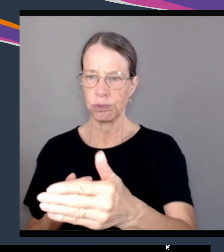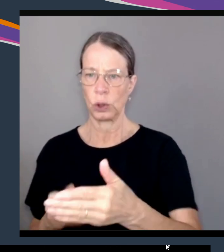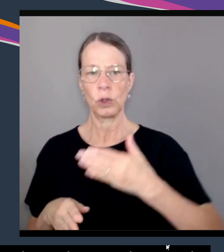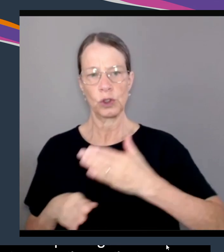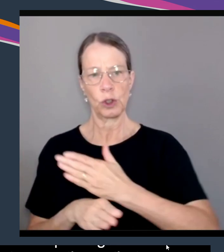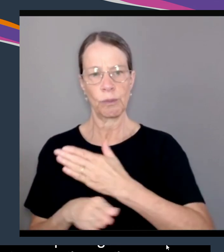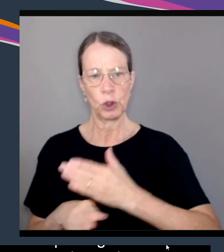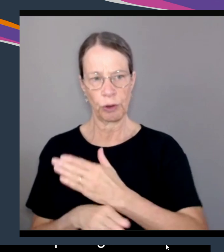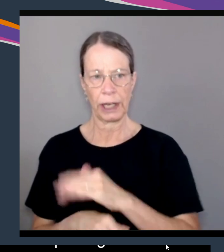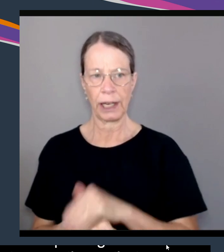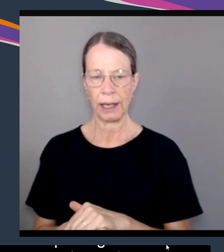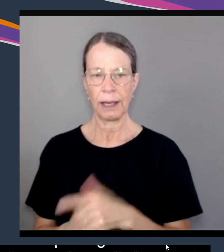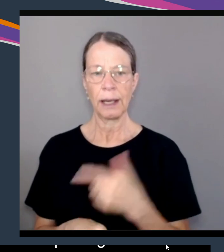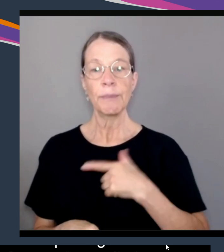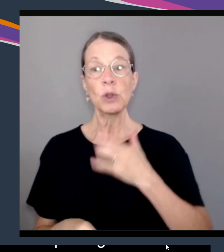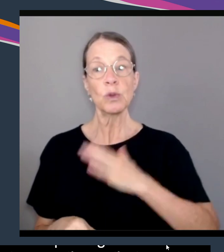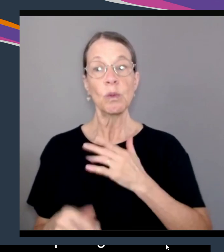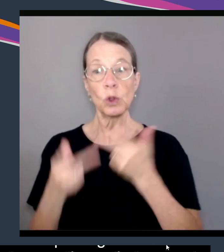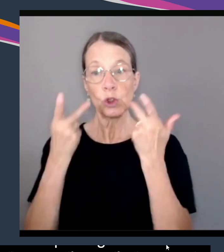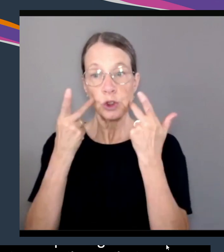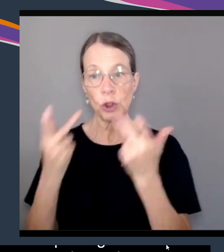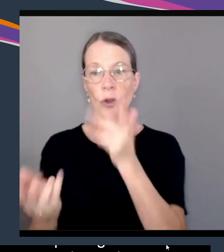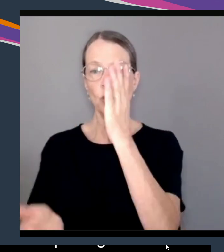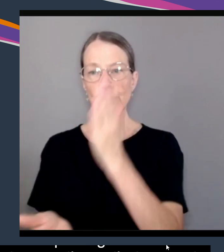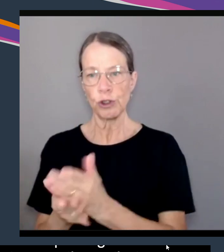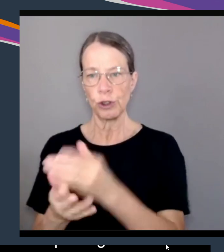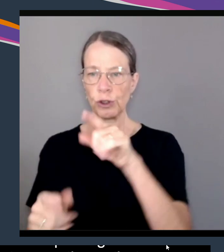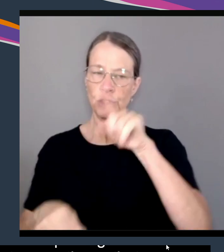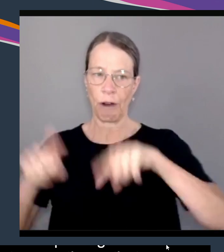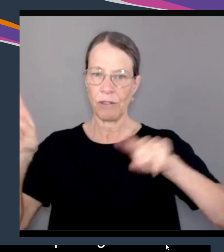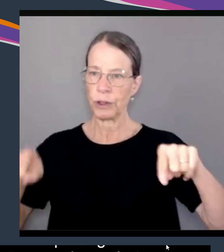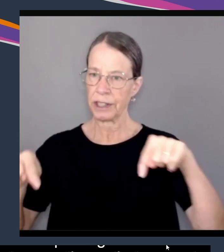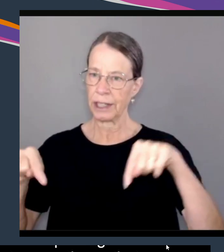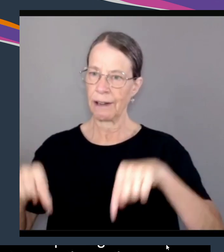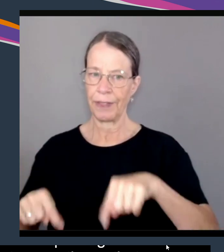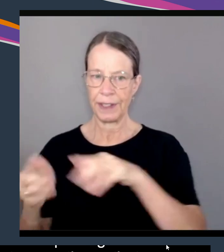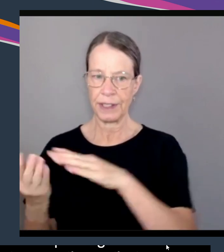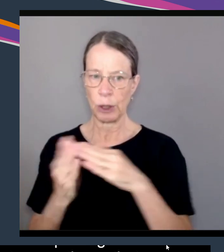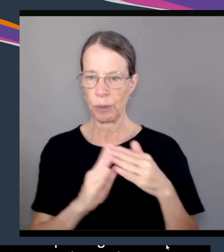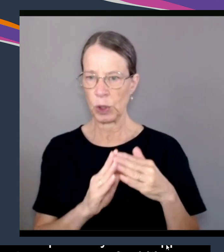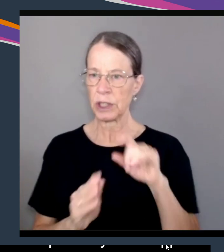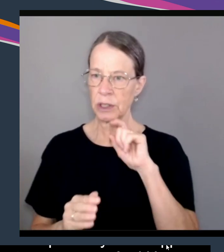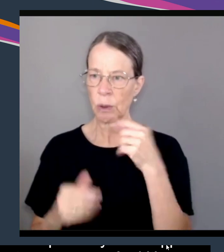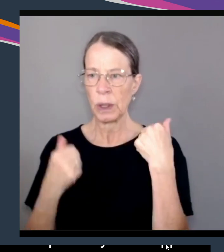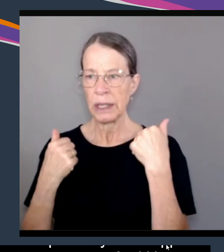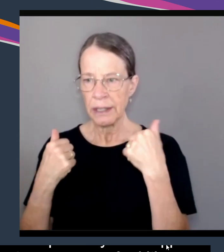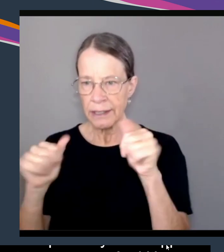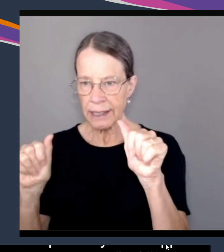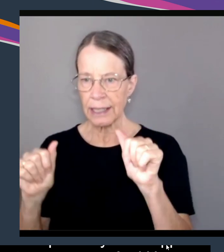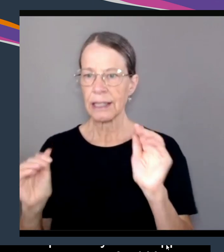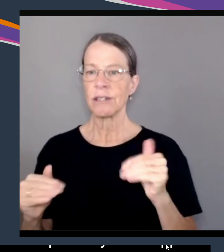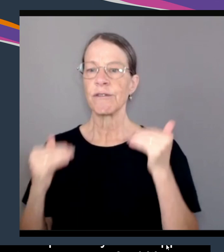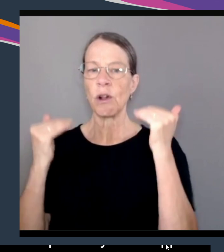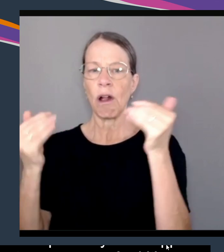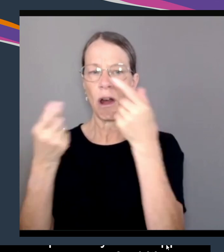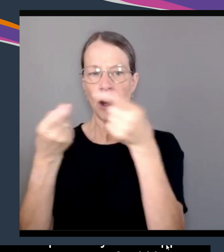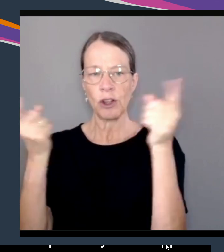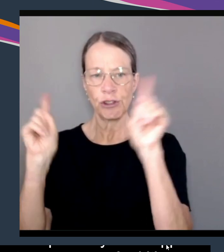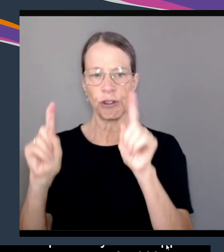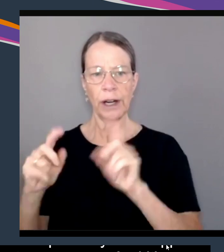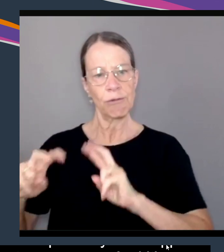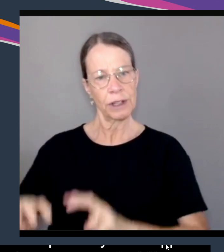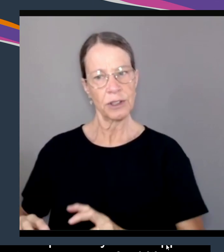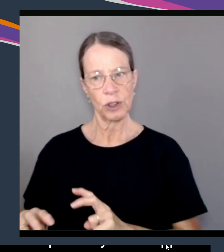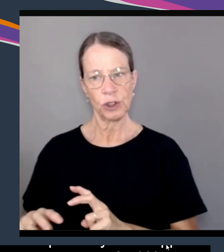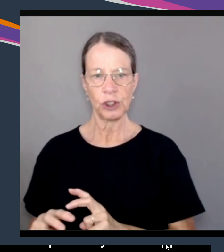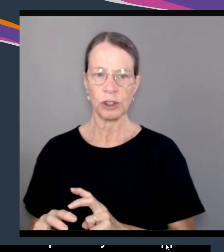true diversity of our community. The program will provide successful higher degree researchers with up to $30,000 towards their research